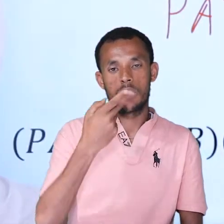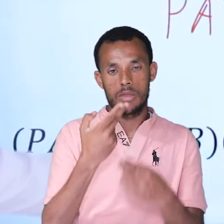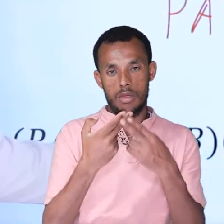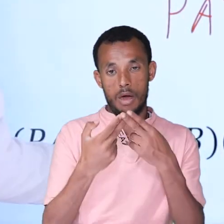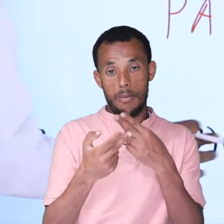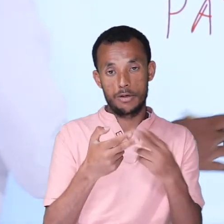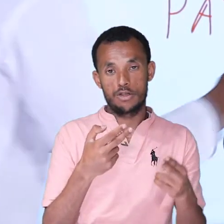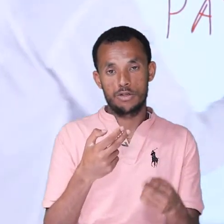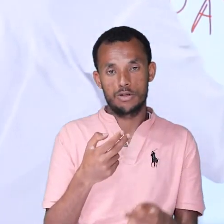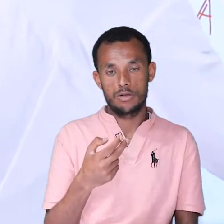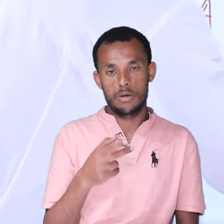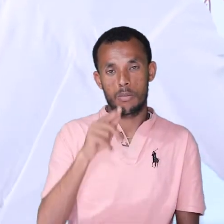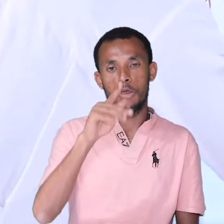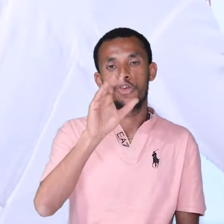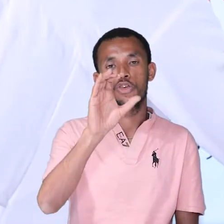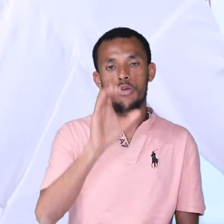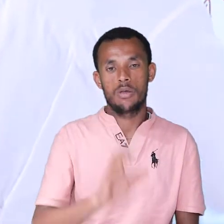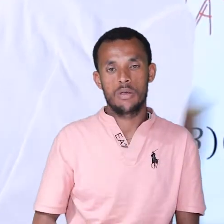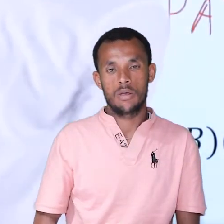times PC.